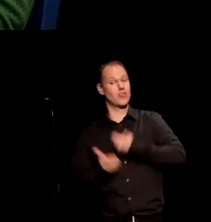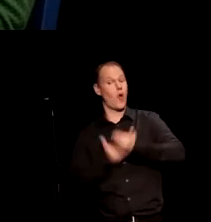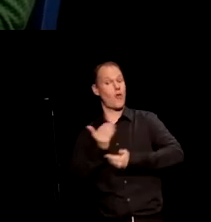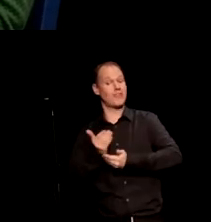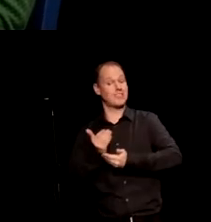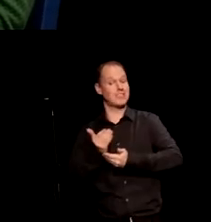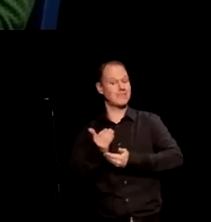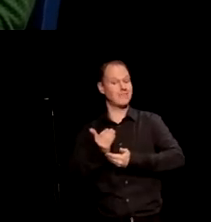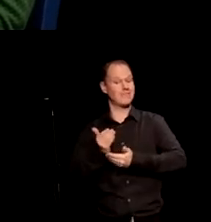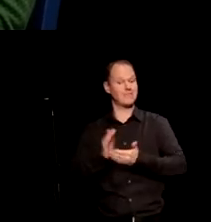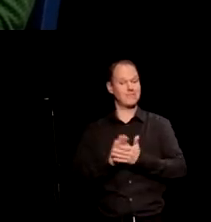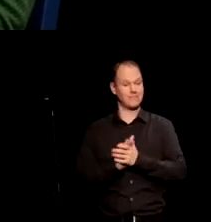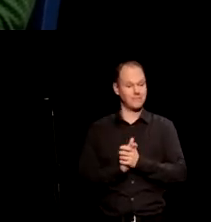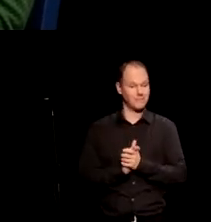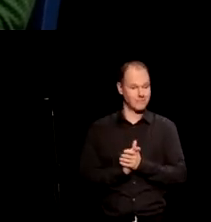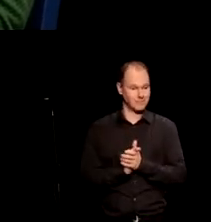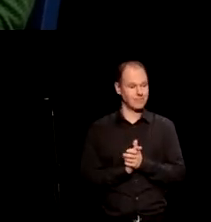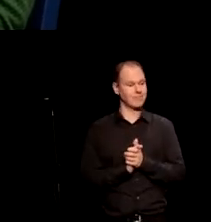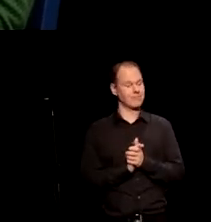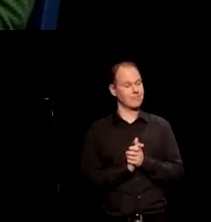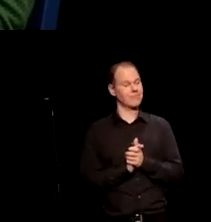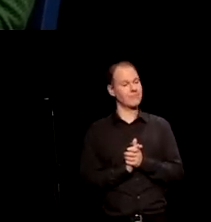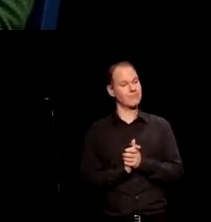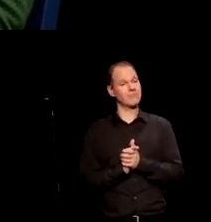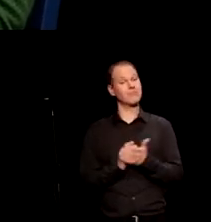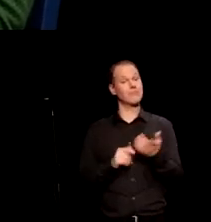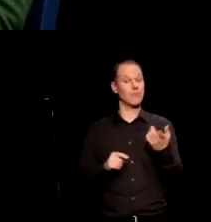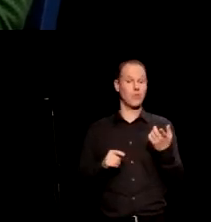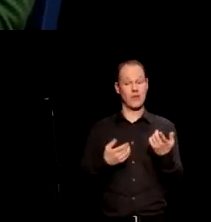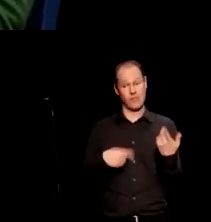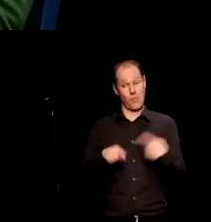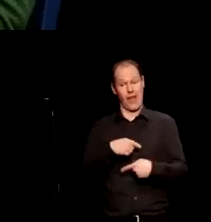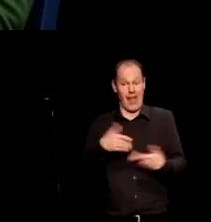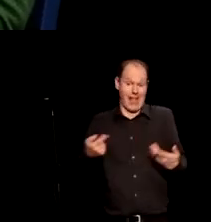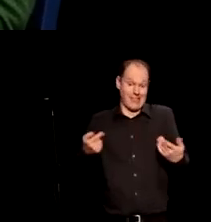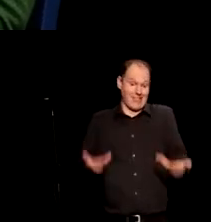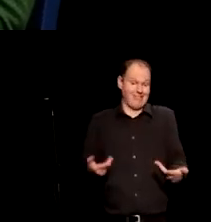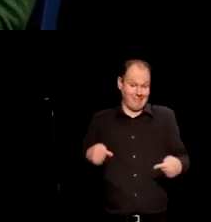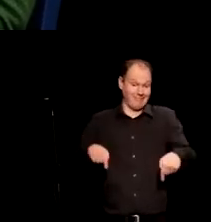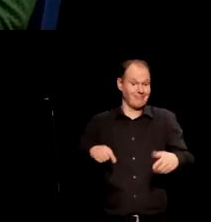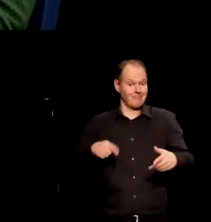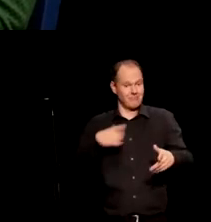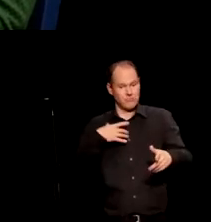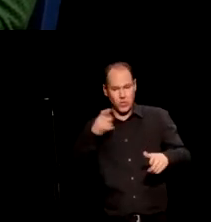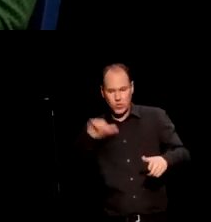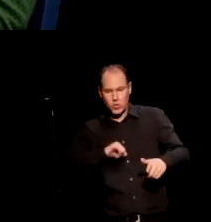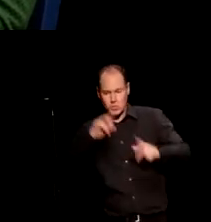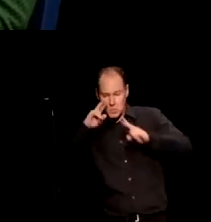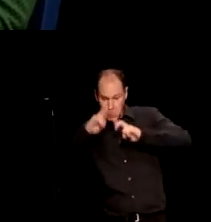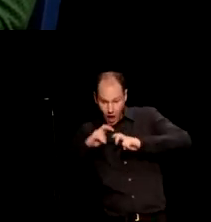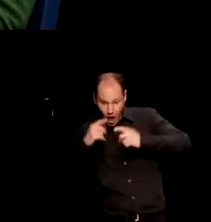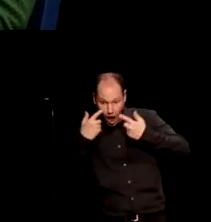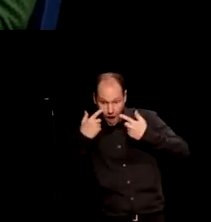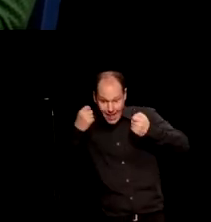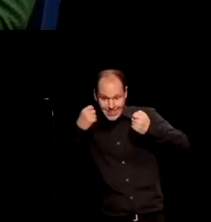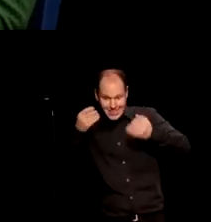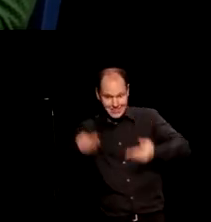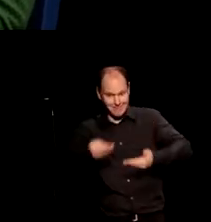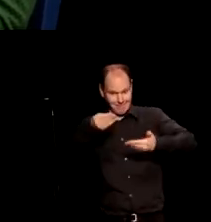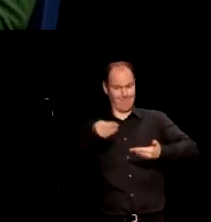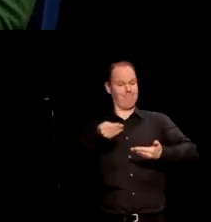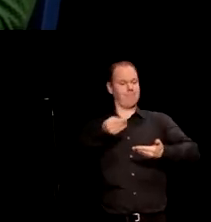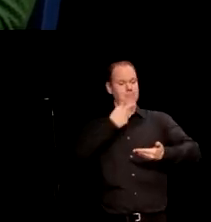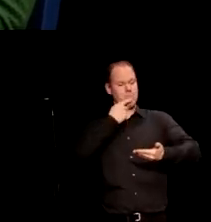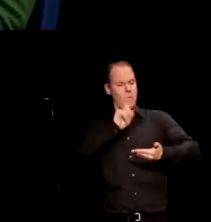it. You know, we are, while we're here, let's find them and let's interpret them, let's reinterpret them, let's find out what they're trying to say to